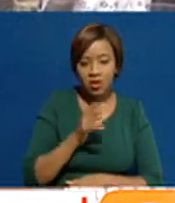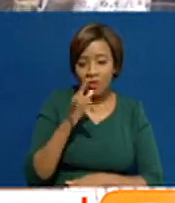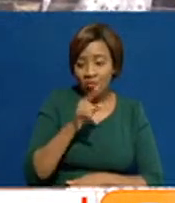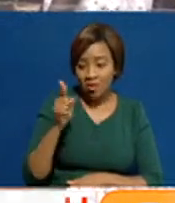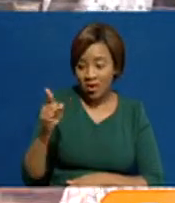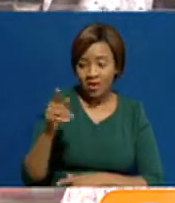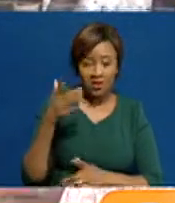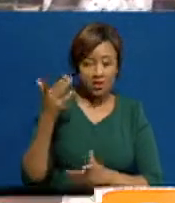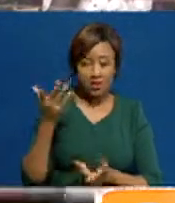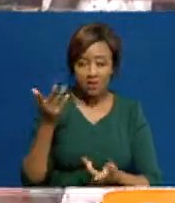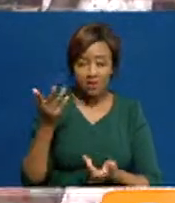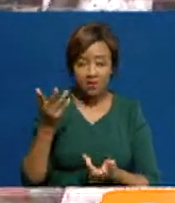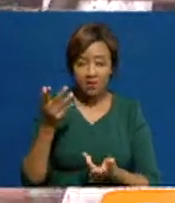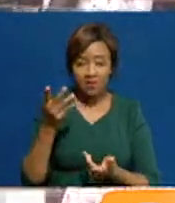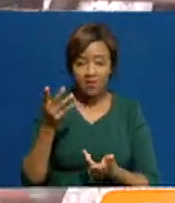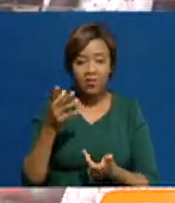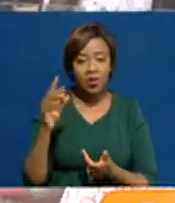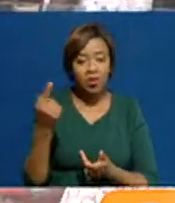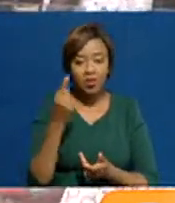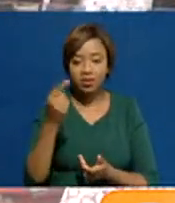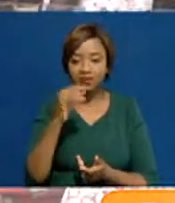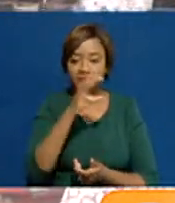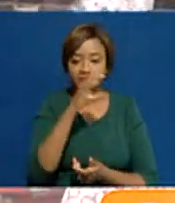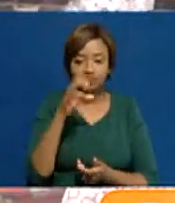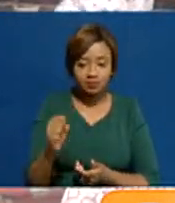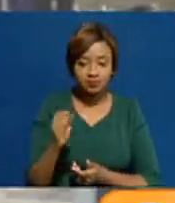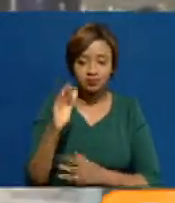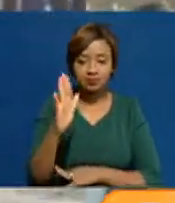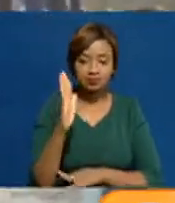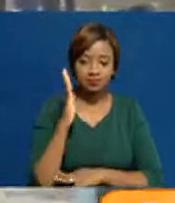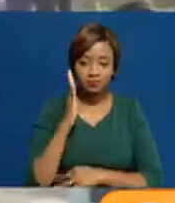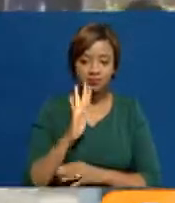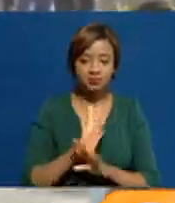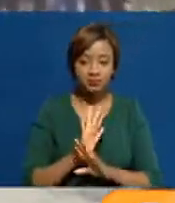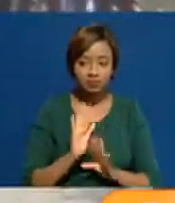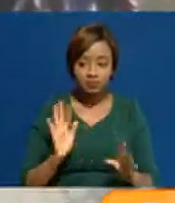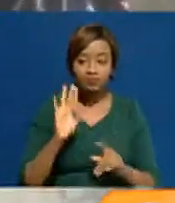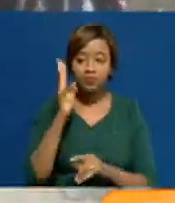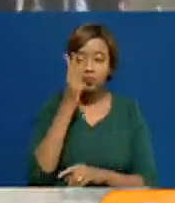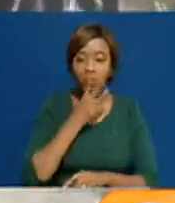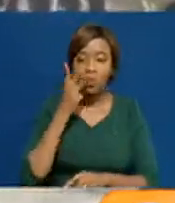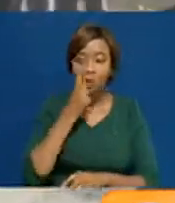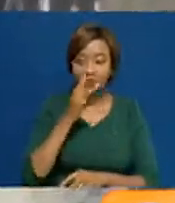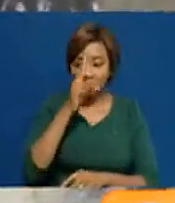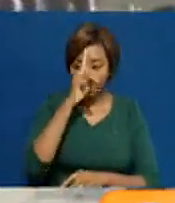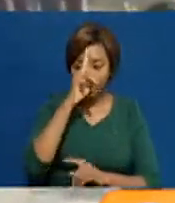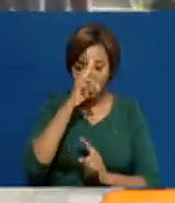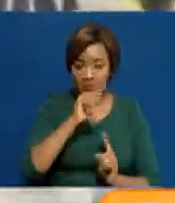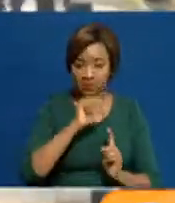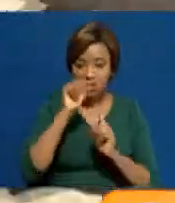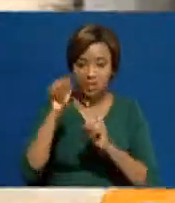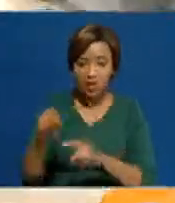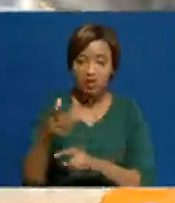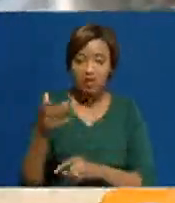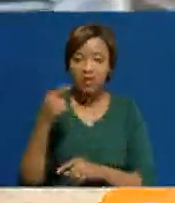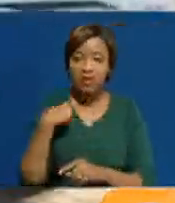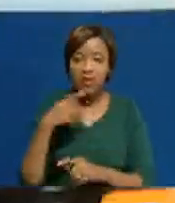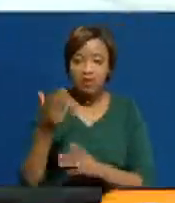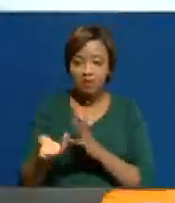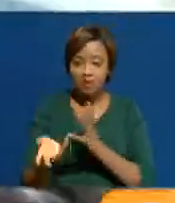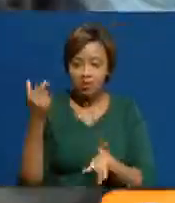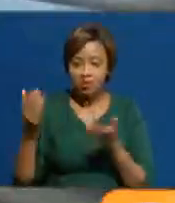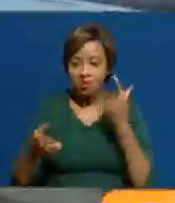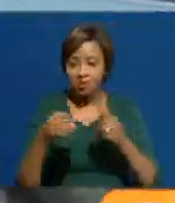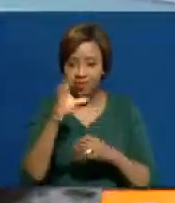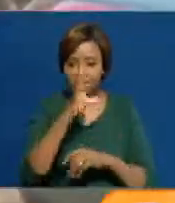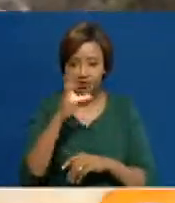hivi, alikuwa ni waziri wa usalama. During the Wednesday operation, police carried away CCTV monitors